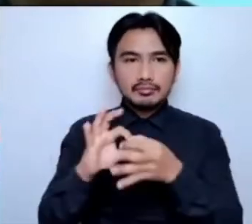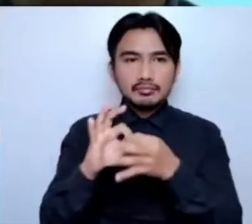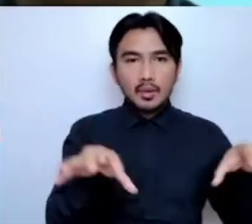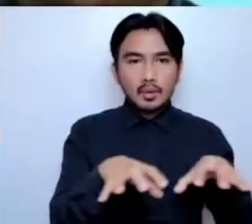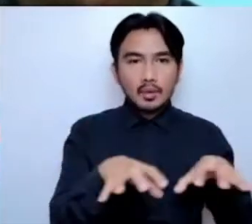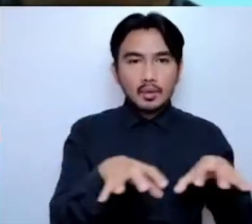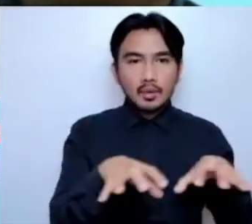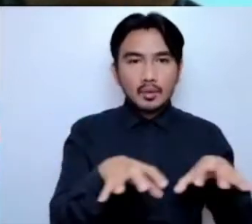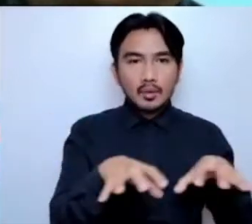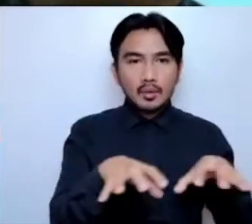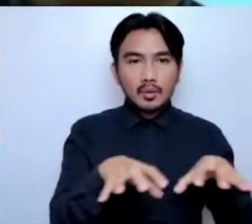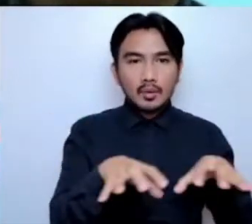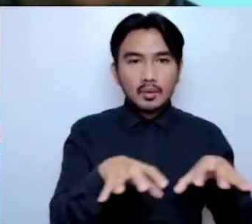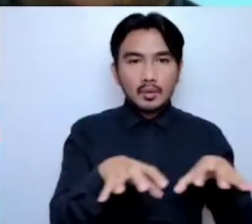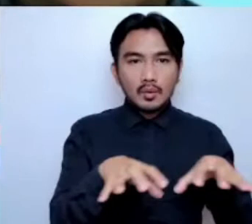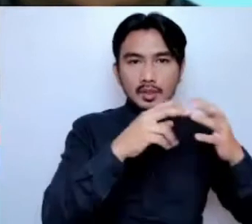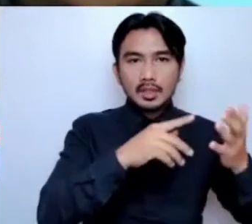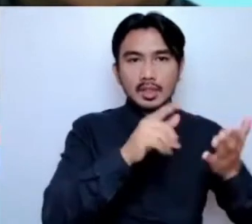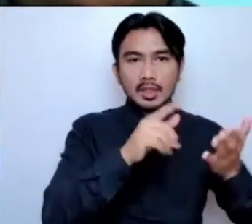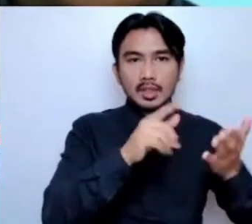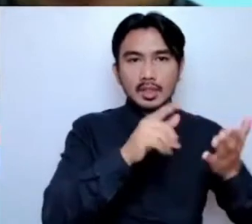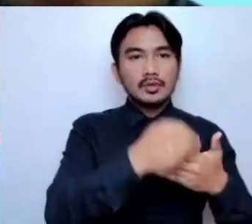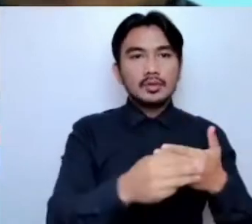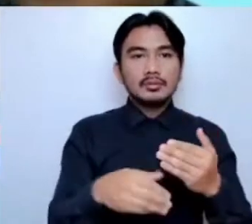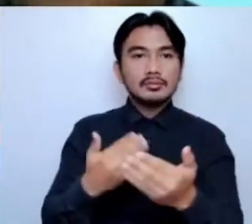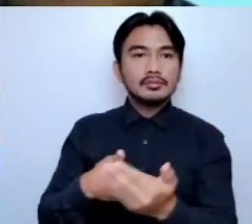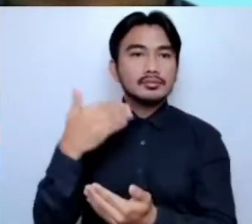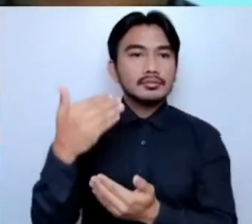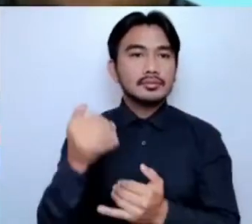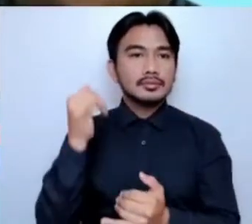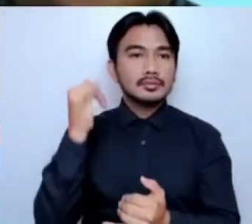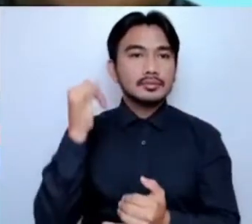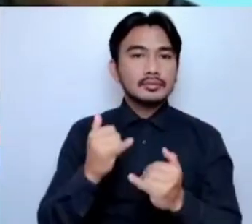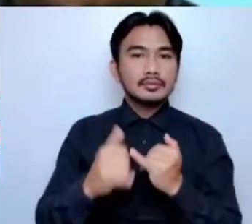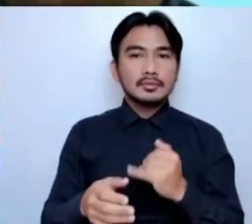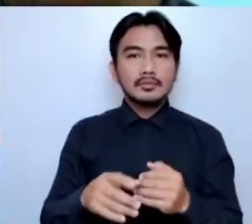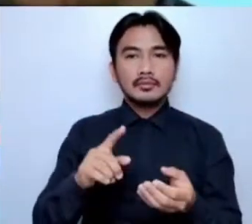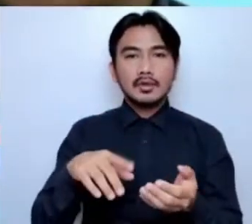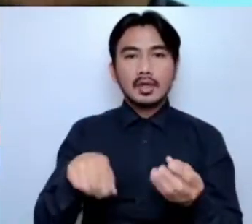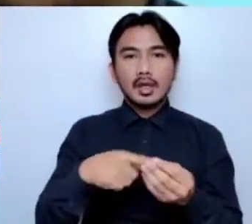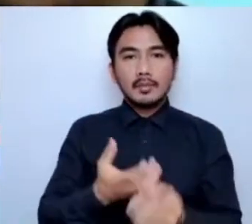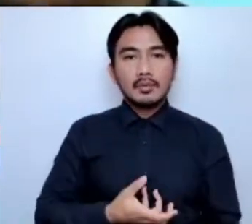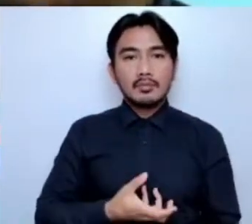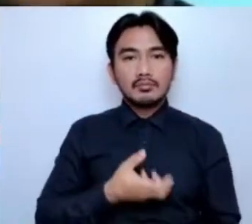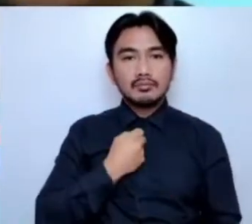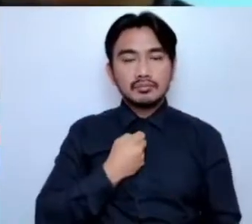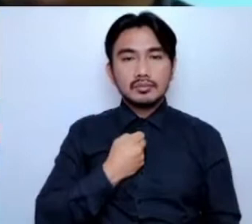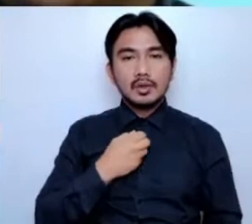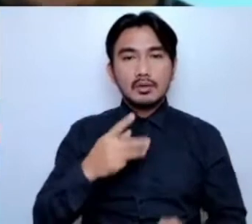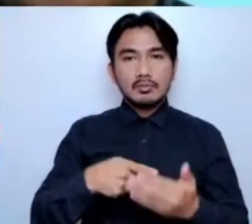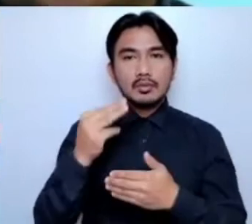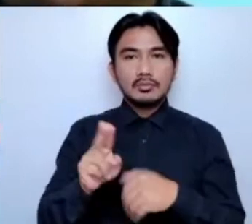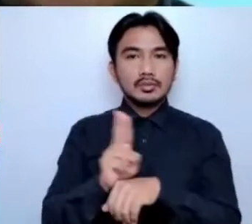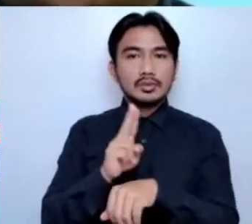design of learning programs. And lastly, own evaluation of the existing learning programs will get you